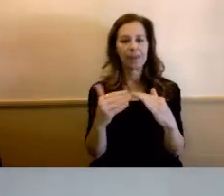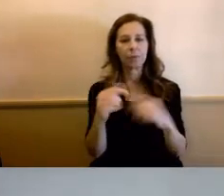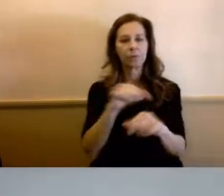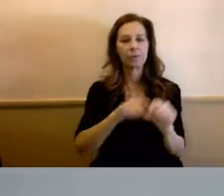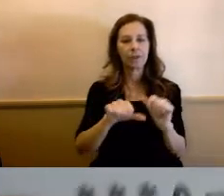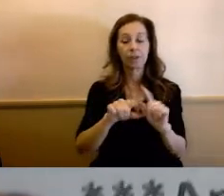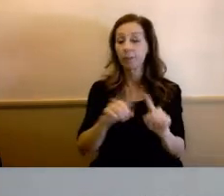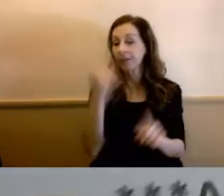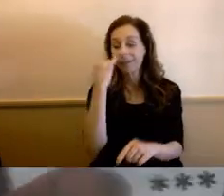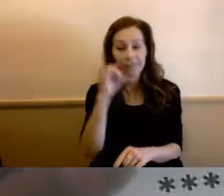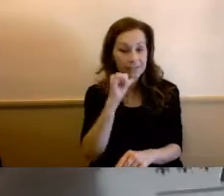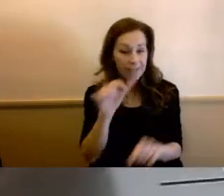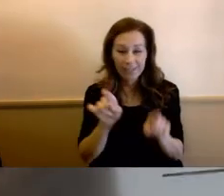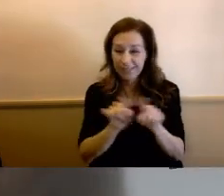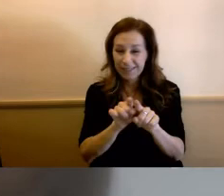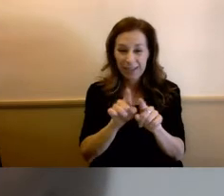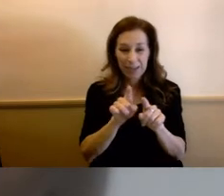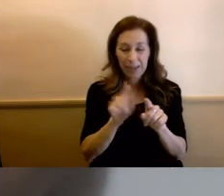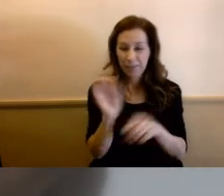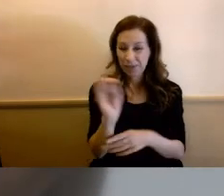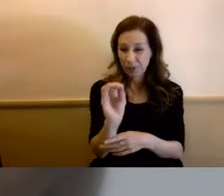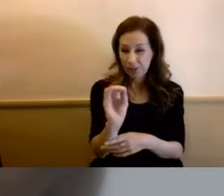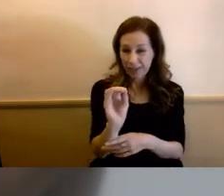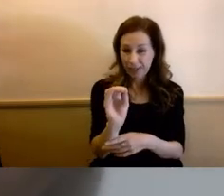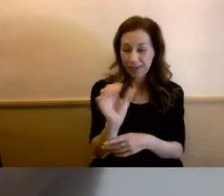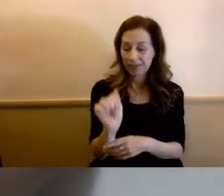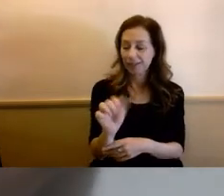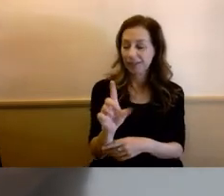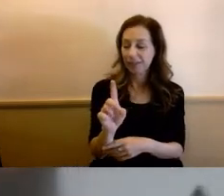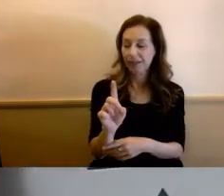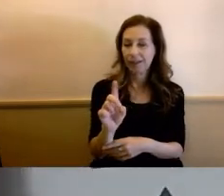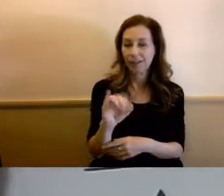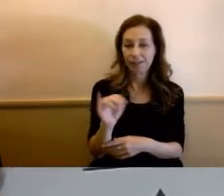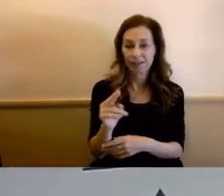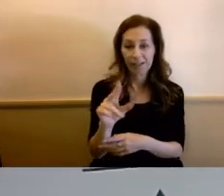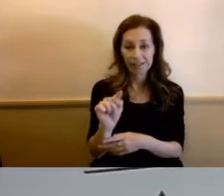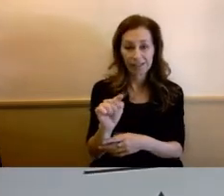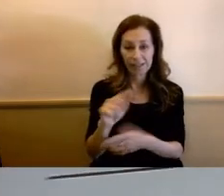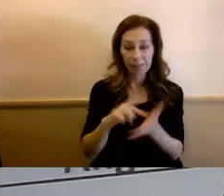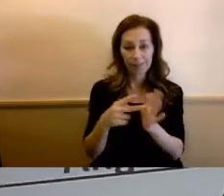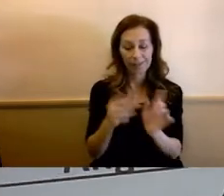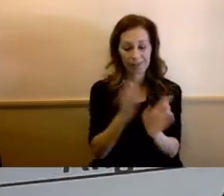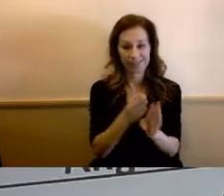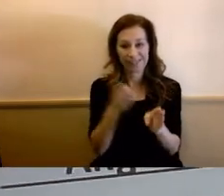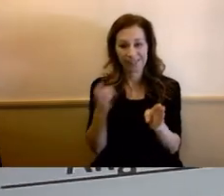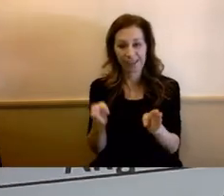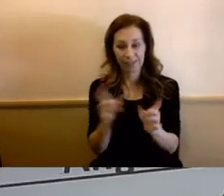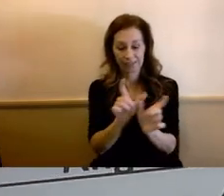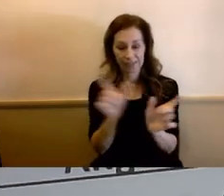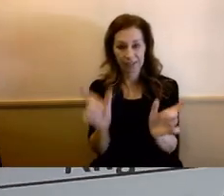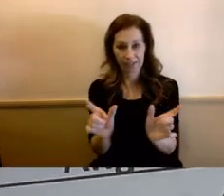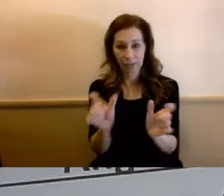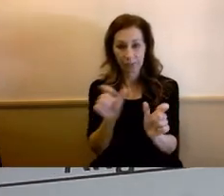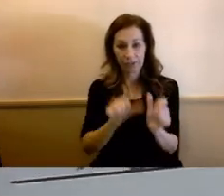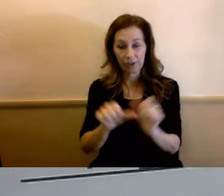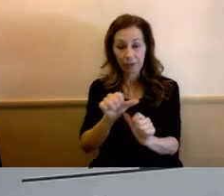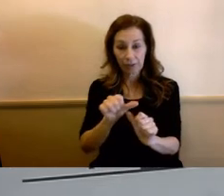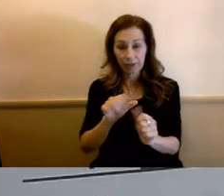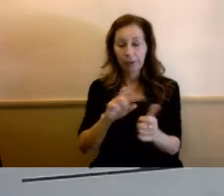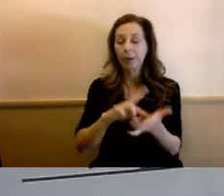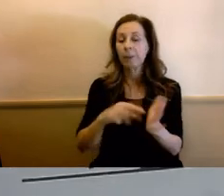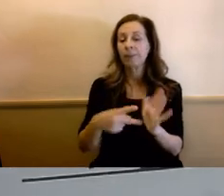degree measurement and they're adjacent, they're right next to each other, then I add them up and set it equal to